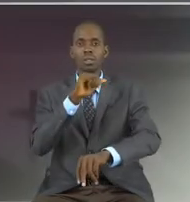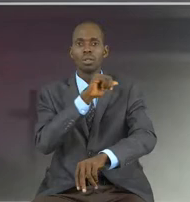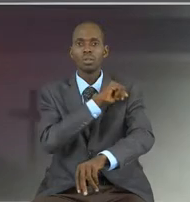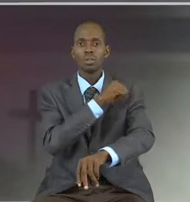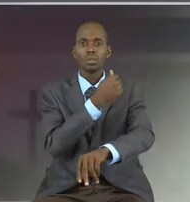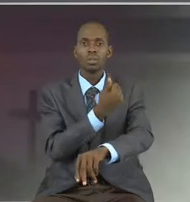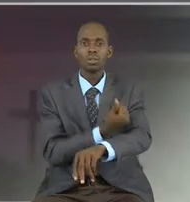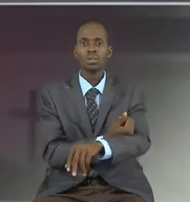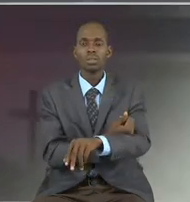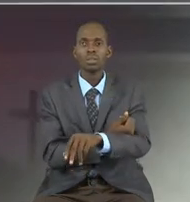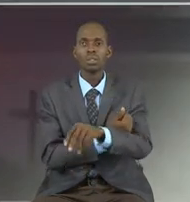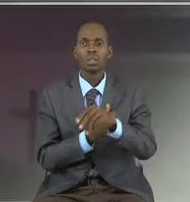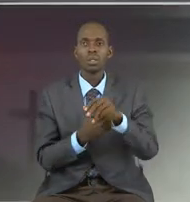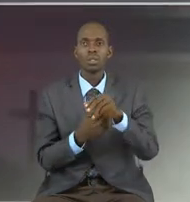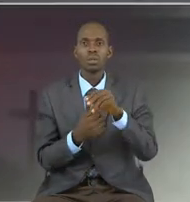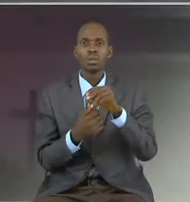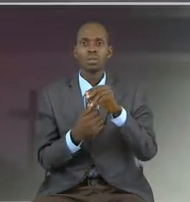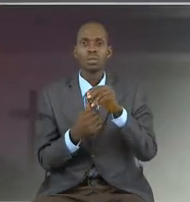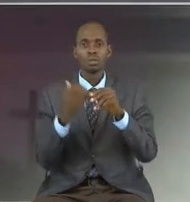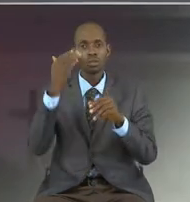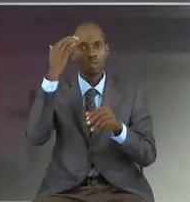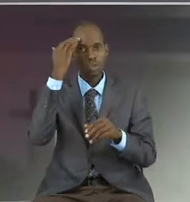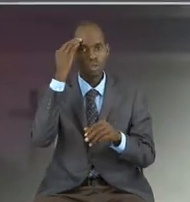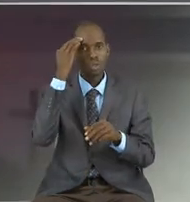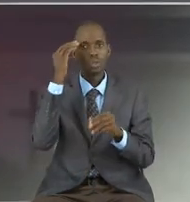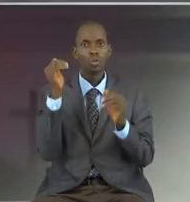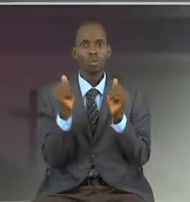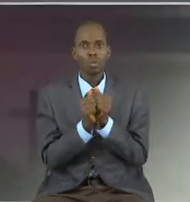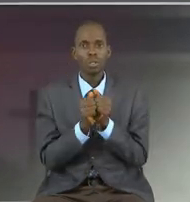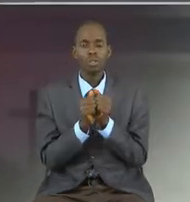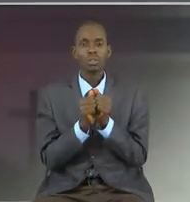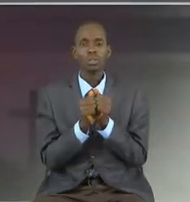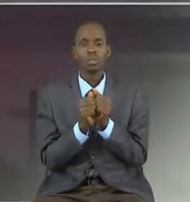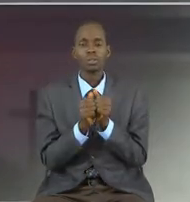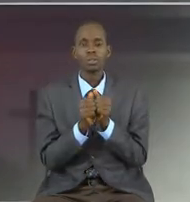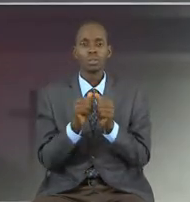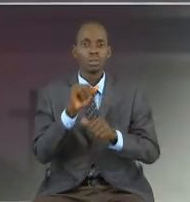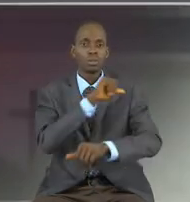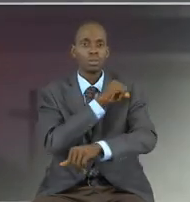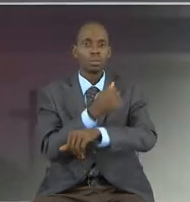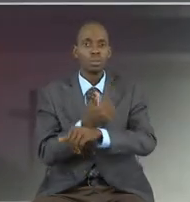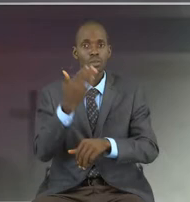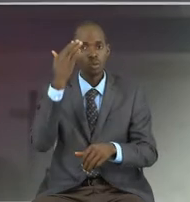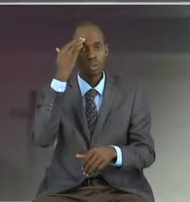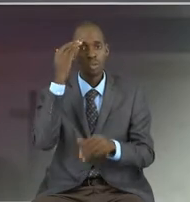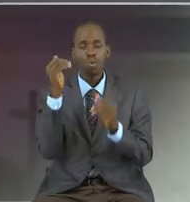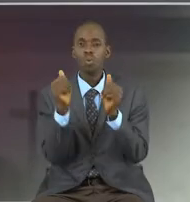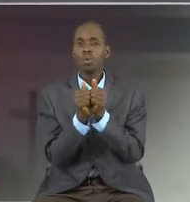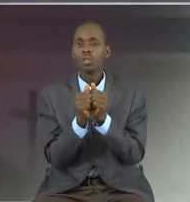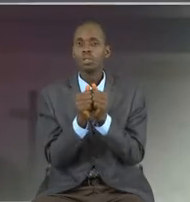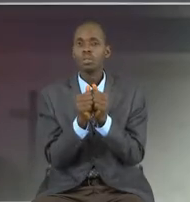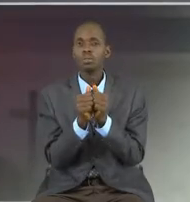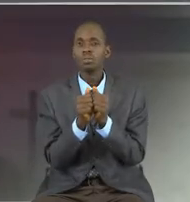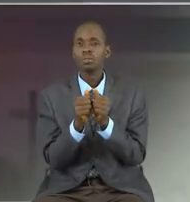with compelling persuasion. Authoritative mastery with